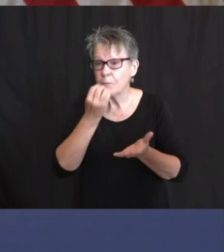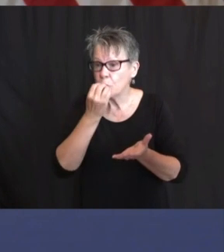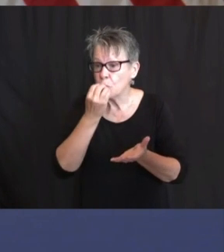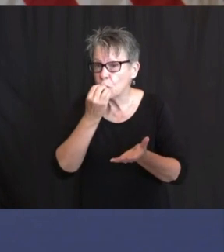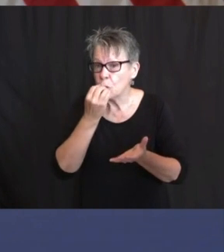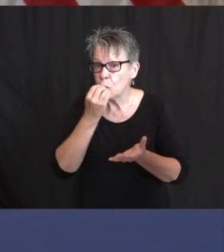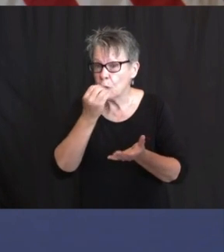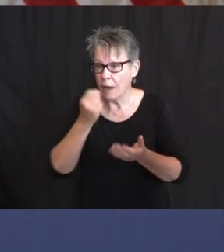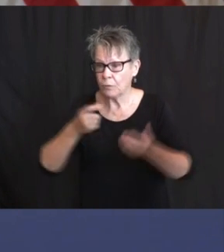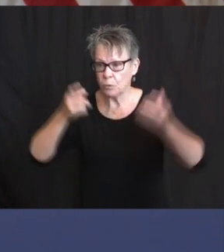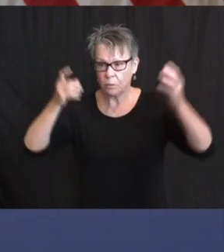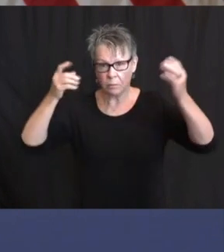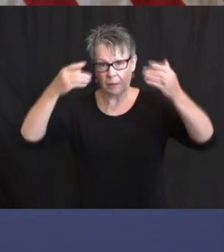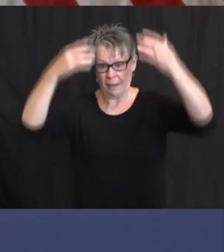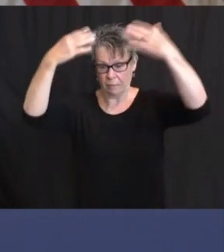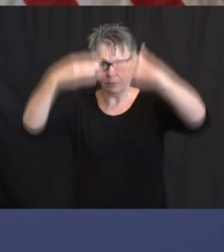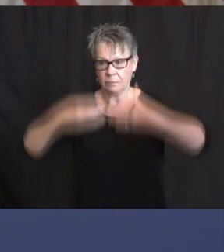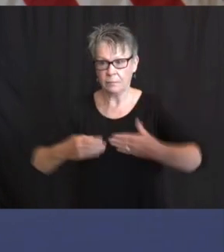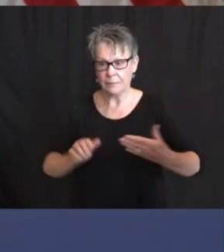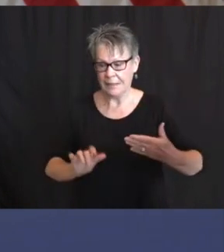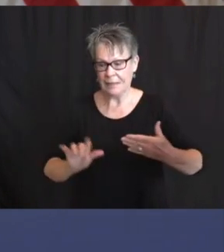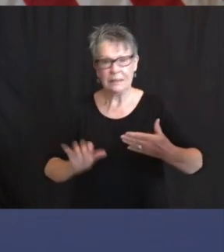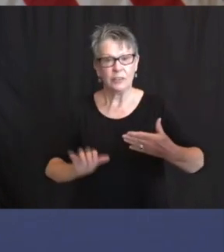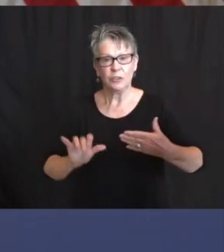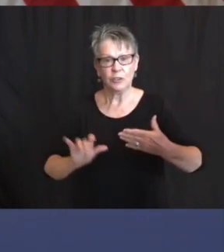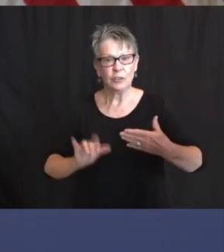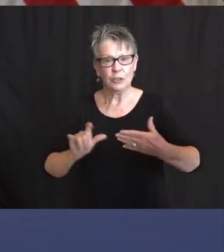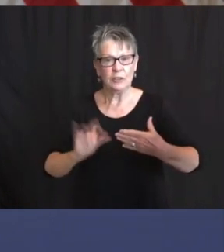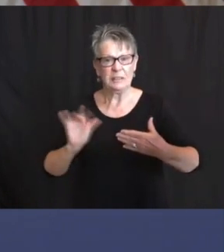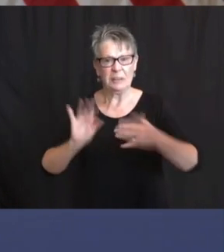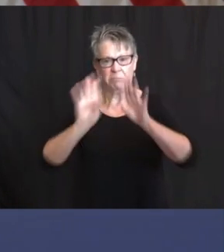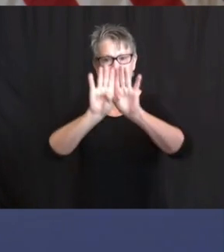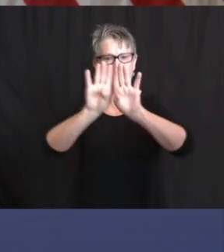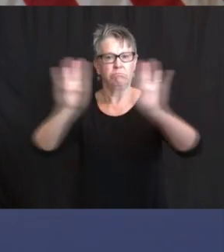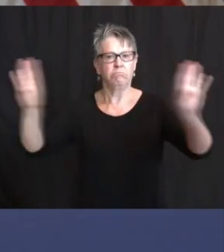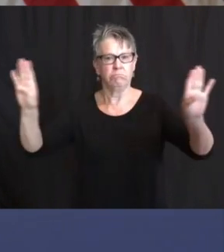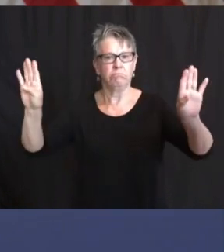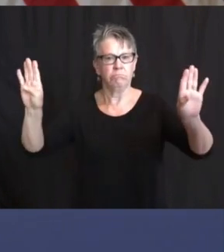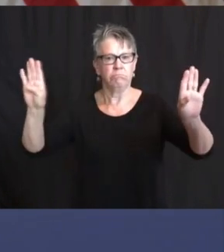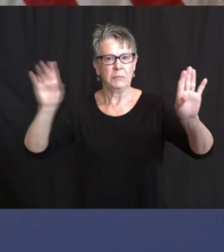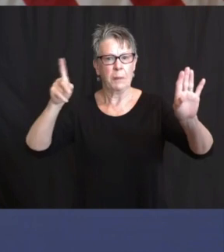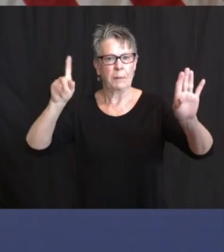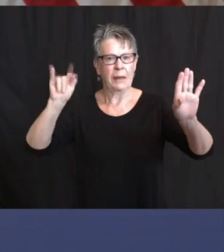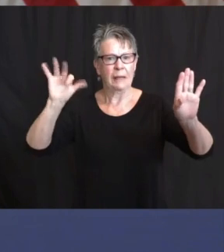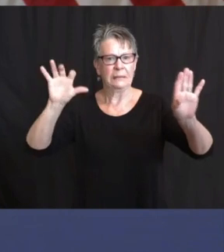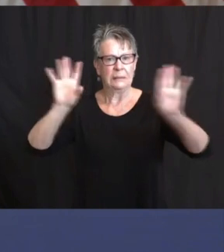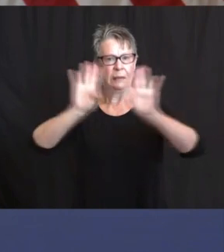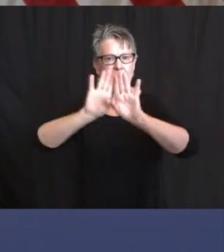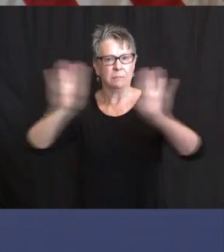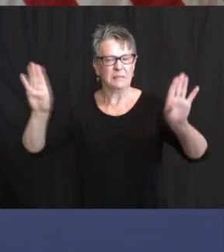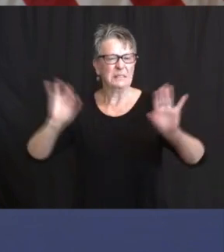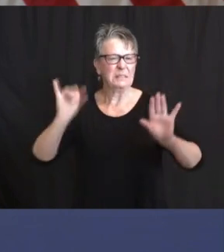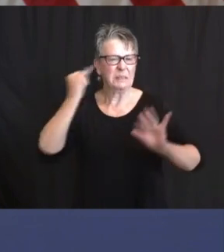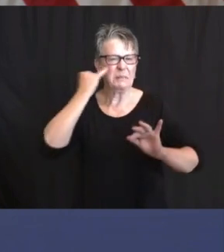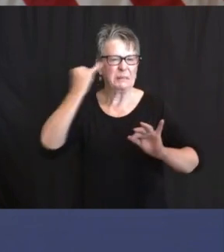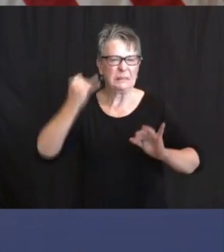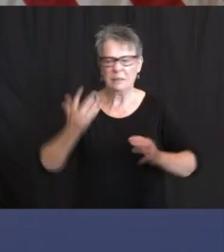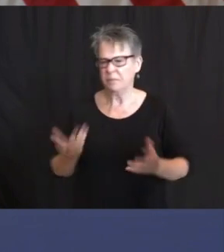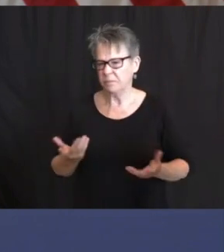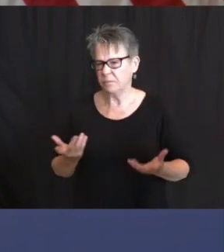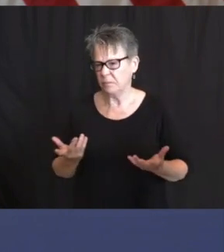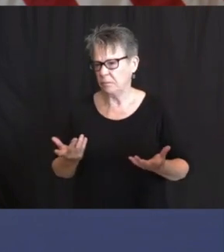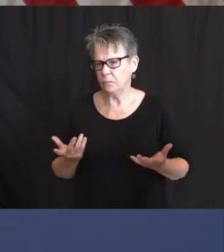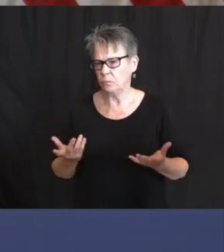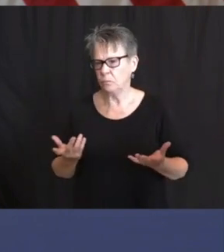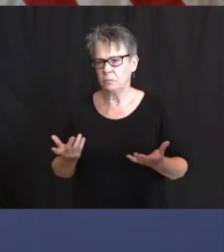seated further apart. For now, at the immediate moment, the state does not allow indoor dining. So that's, we're, I think, hopeful. Someday.